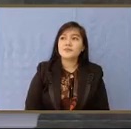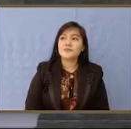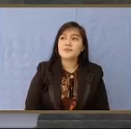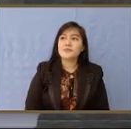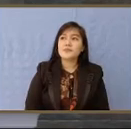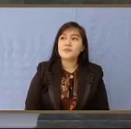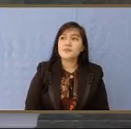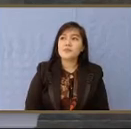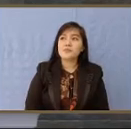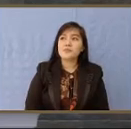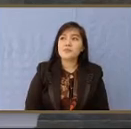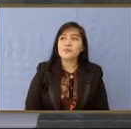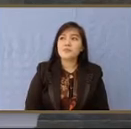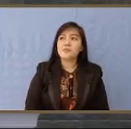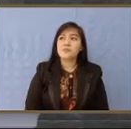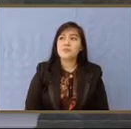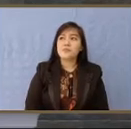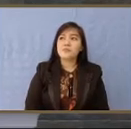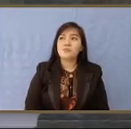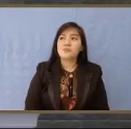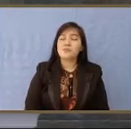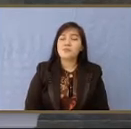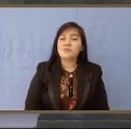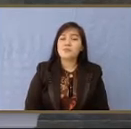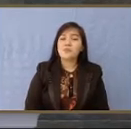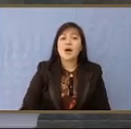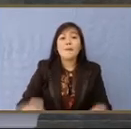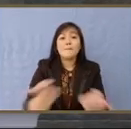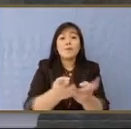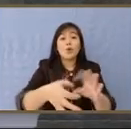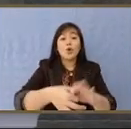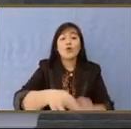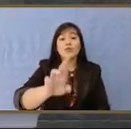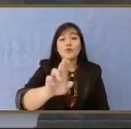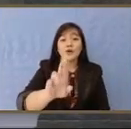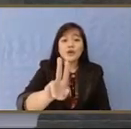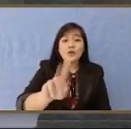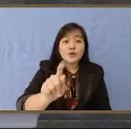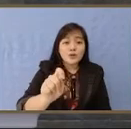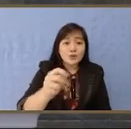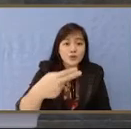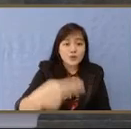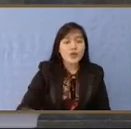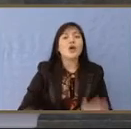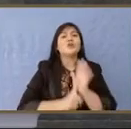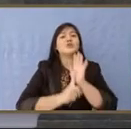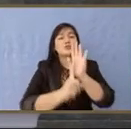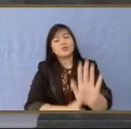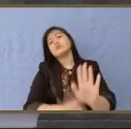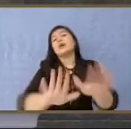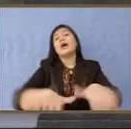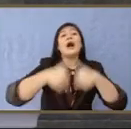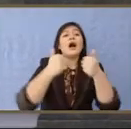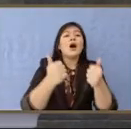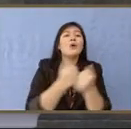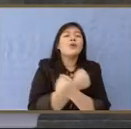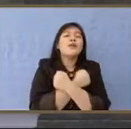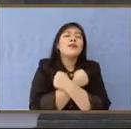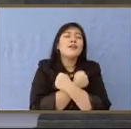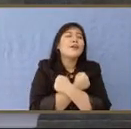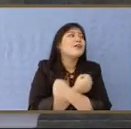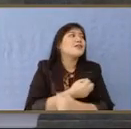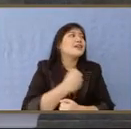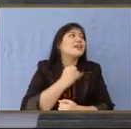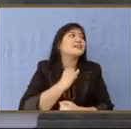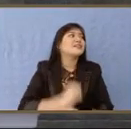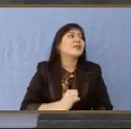book of Ruth how love was magnified. Okay? Nagkaroon din po ng outline. Meron din po akong bibigay